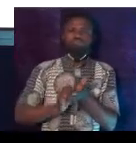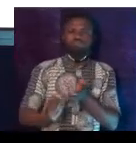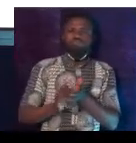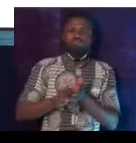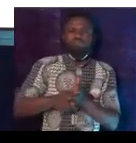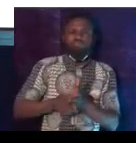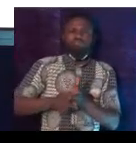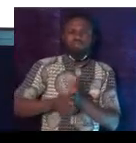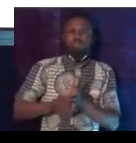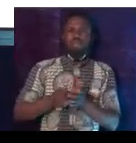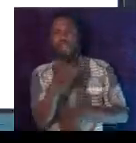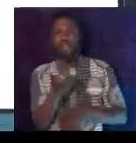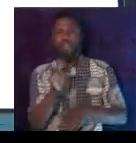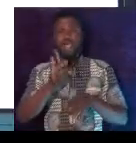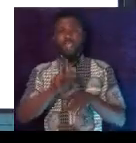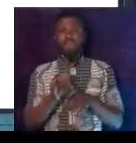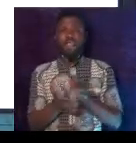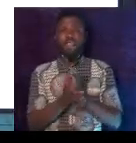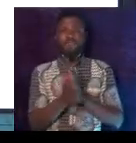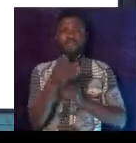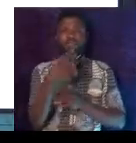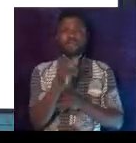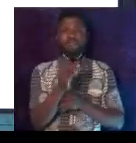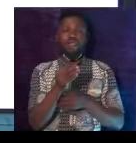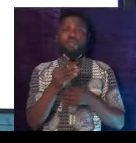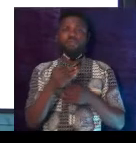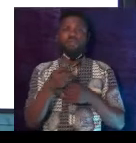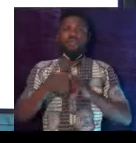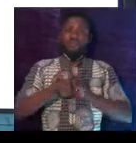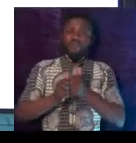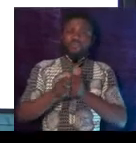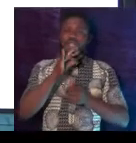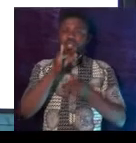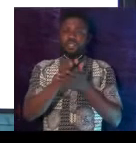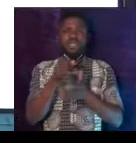it wears away. Another effect of friction is